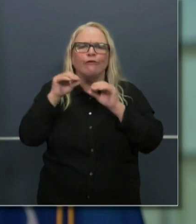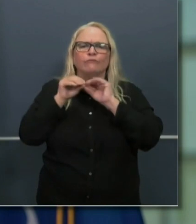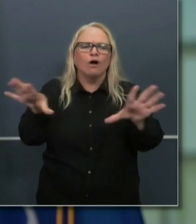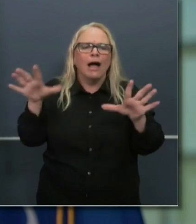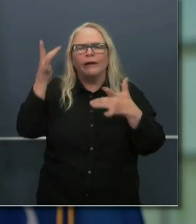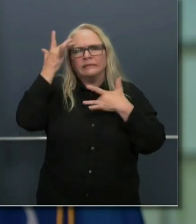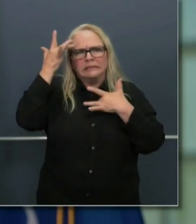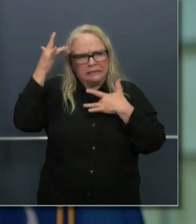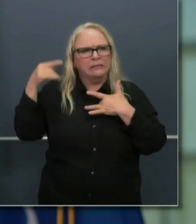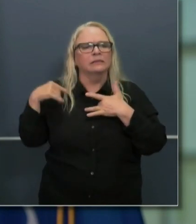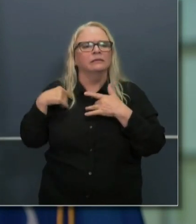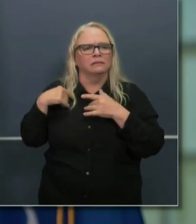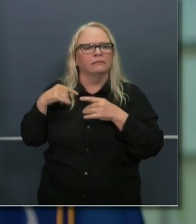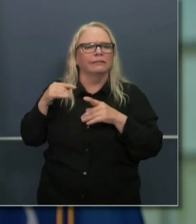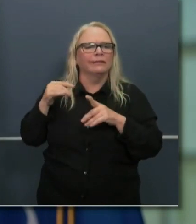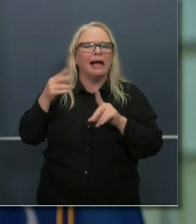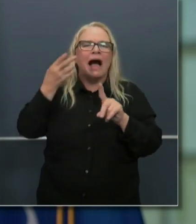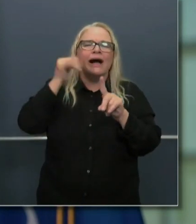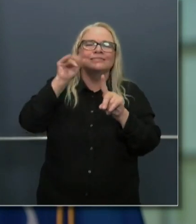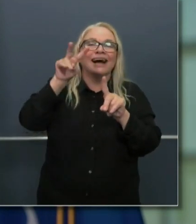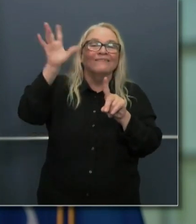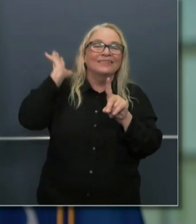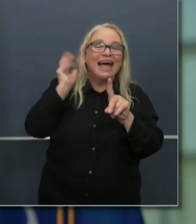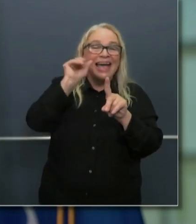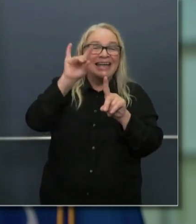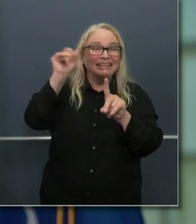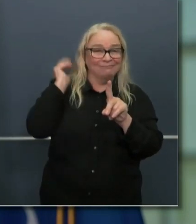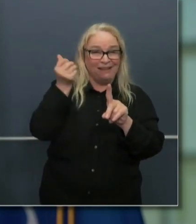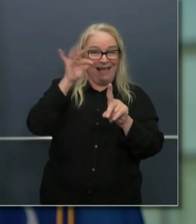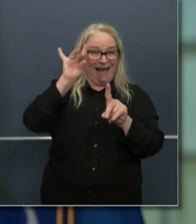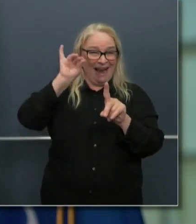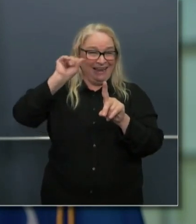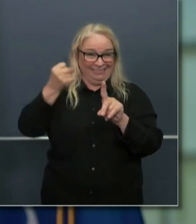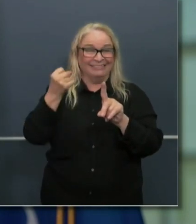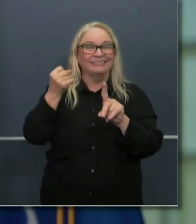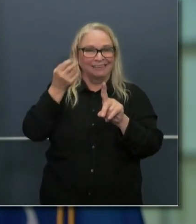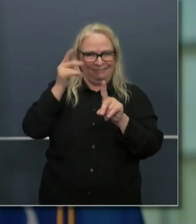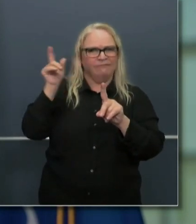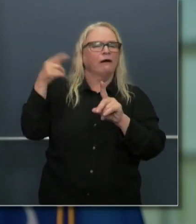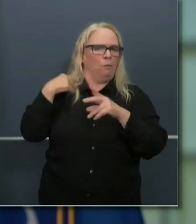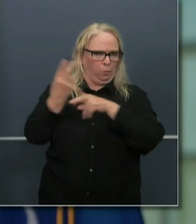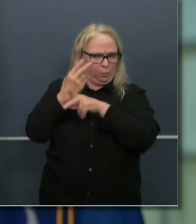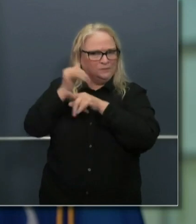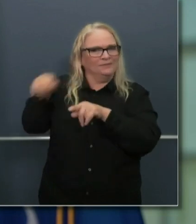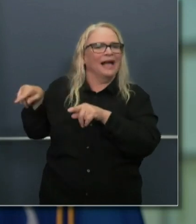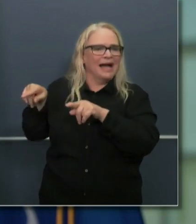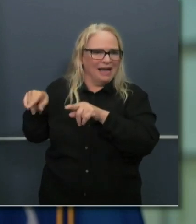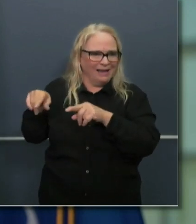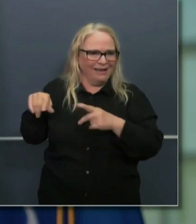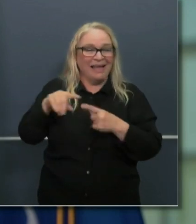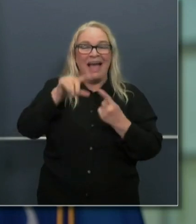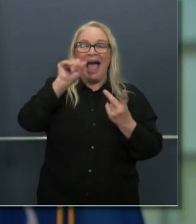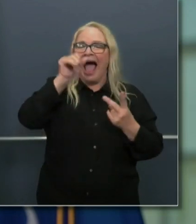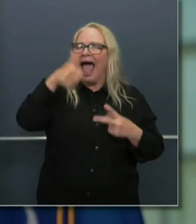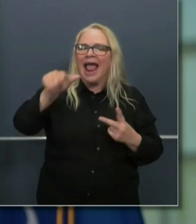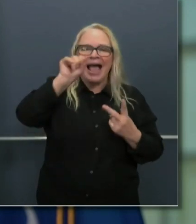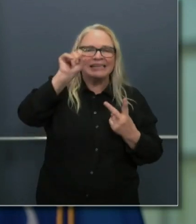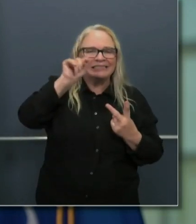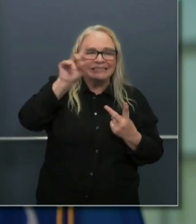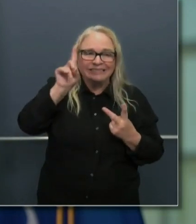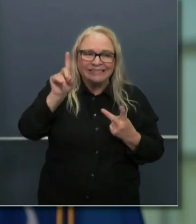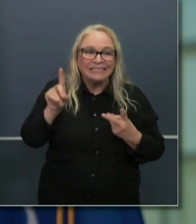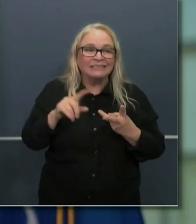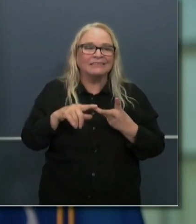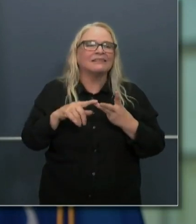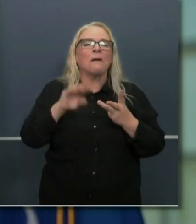years, going back to HIV and AIDS and the beginning of the crisis there, and continuing issues around STD spread and measles, TB, and the